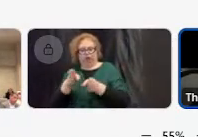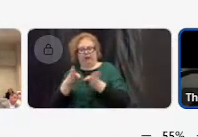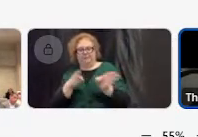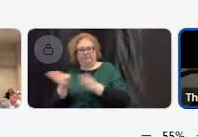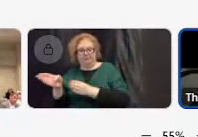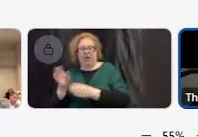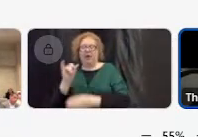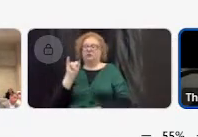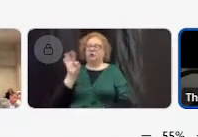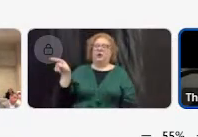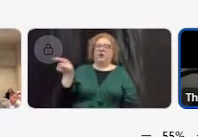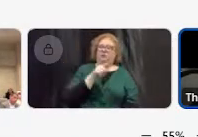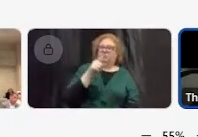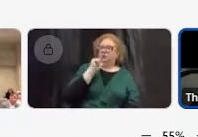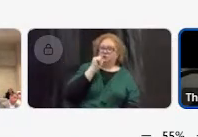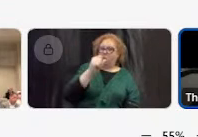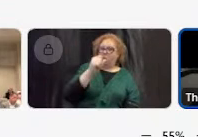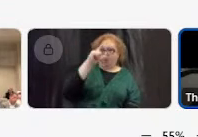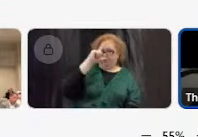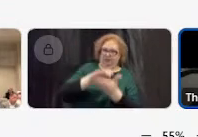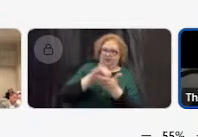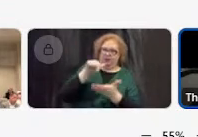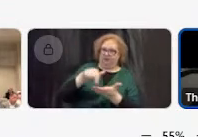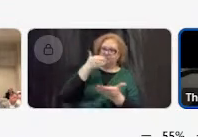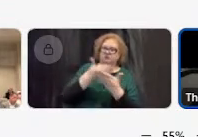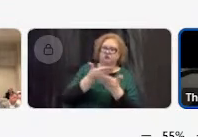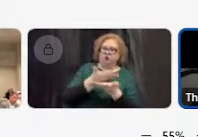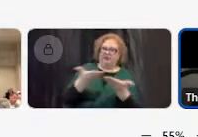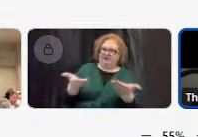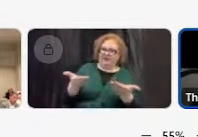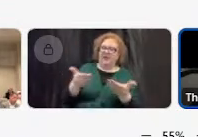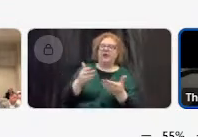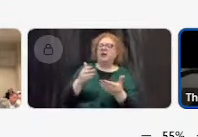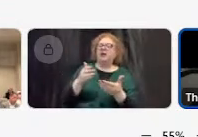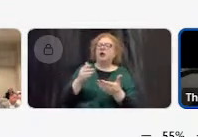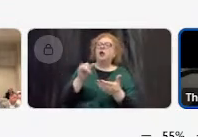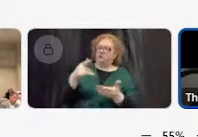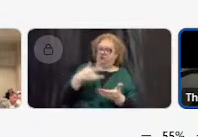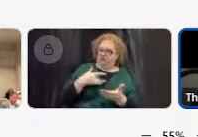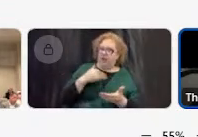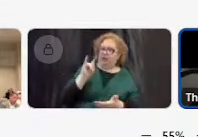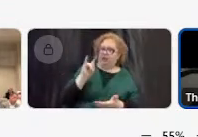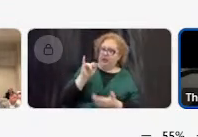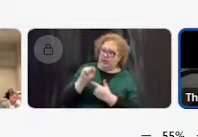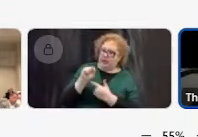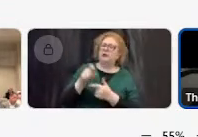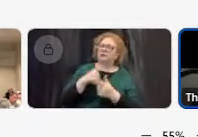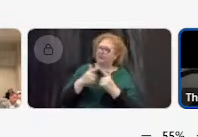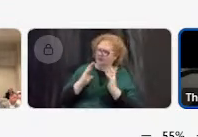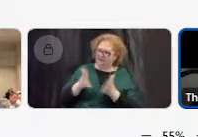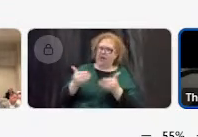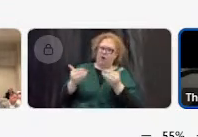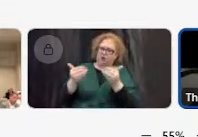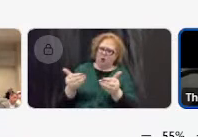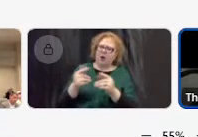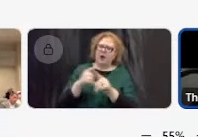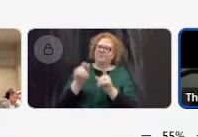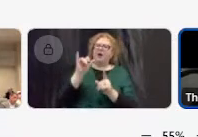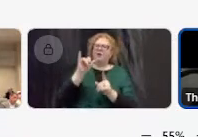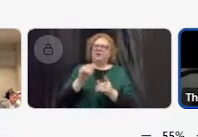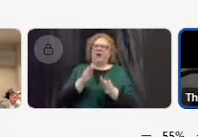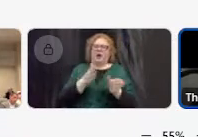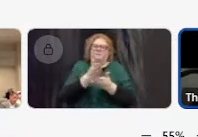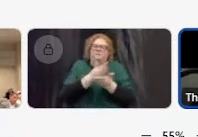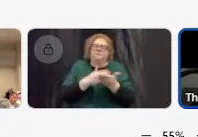it. Just the master street plan part has to be done by the board, and then what y'all would be saying is, we recommend